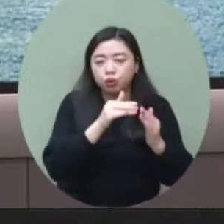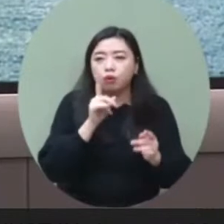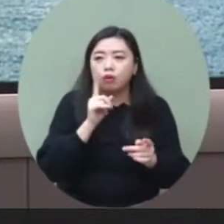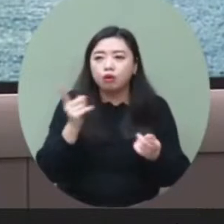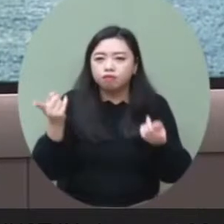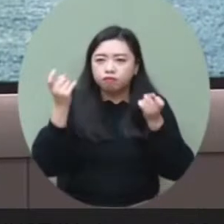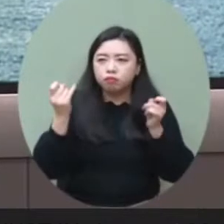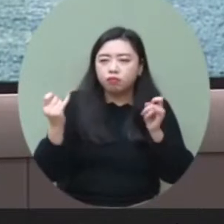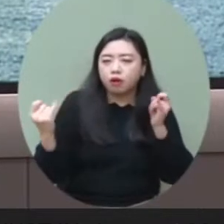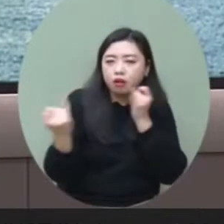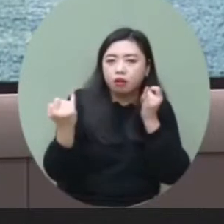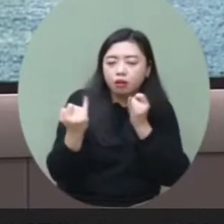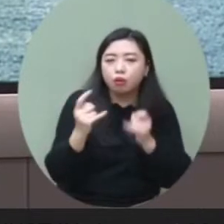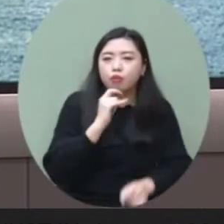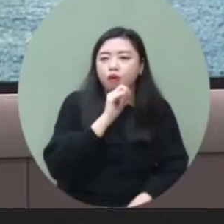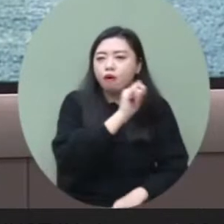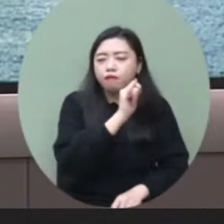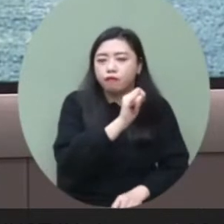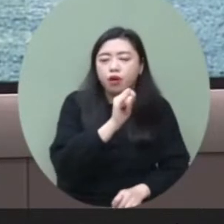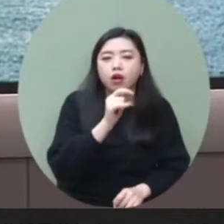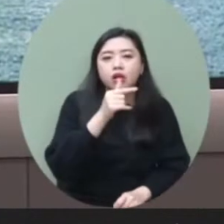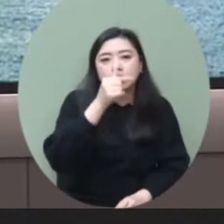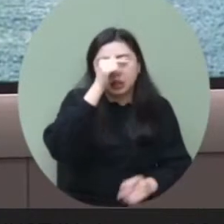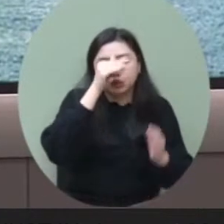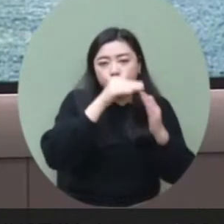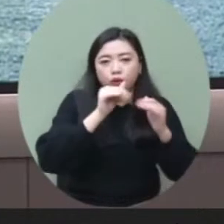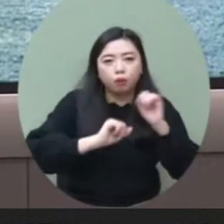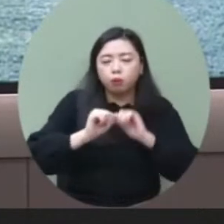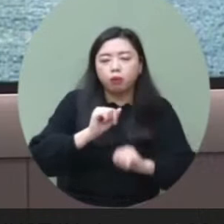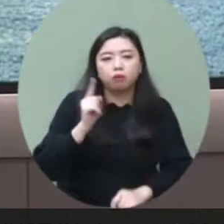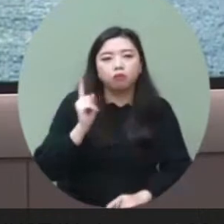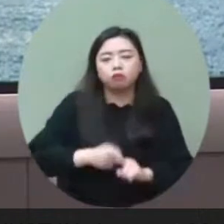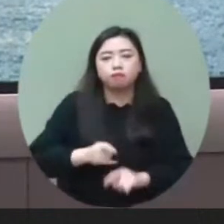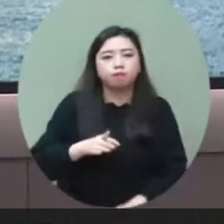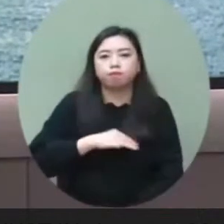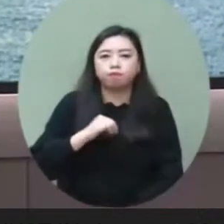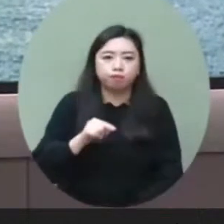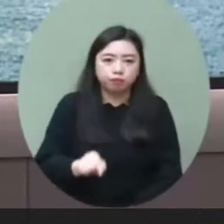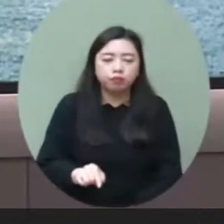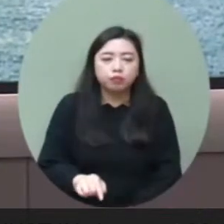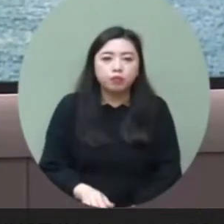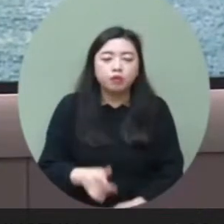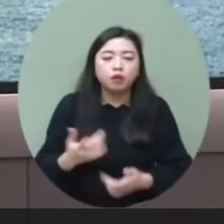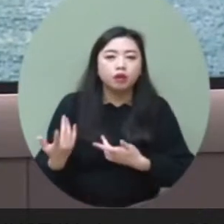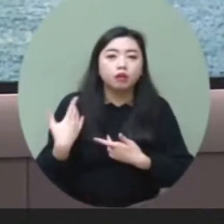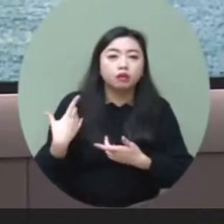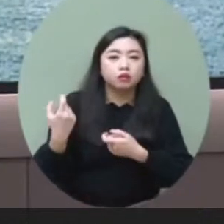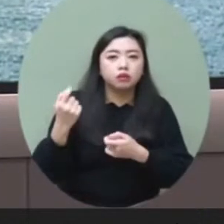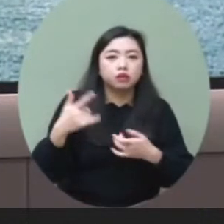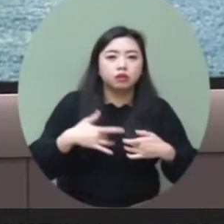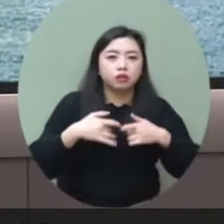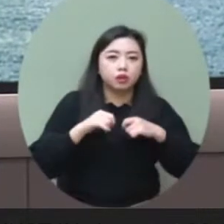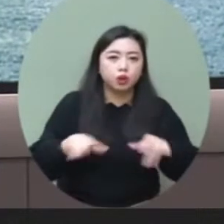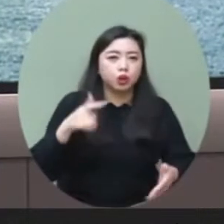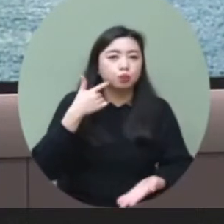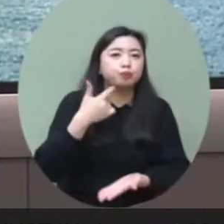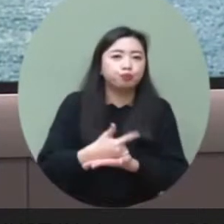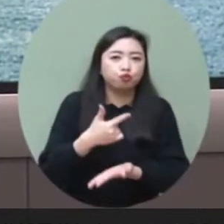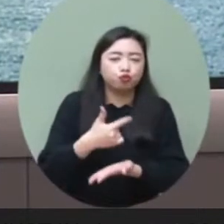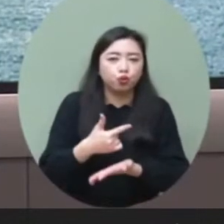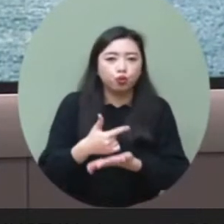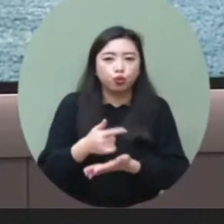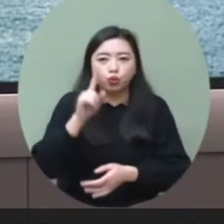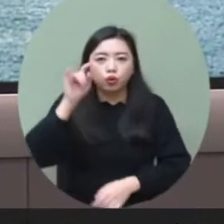efforts of healthcare professionals under the HA. We strongly condemn any behavior and remarks which would stir